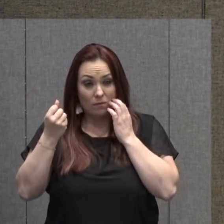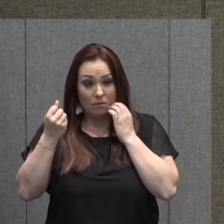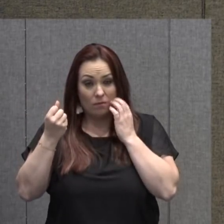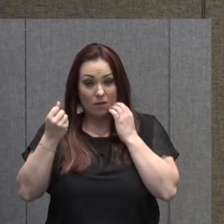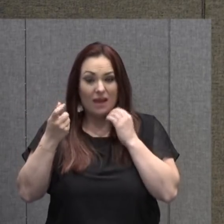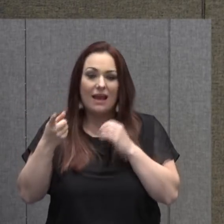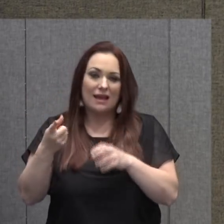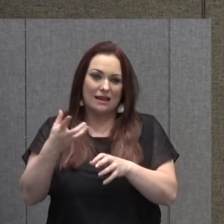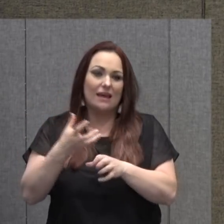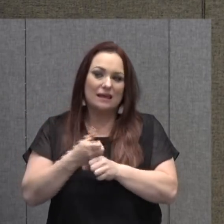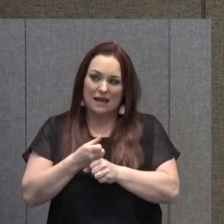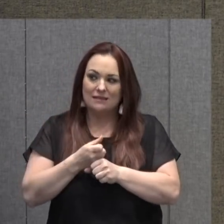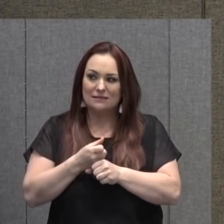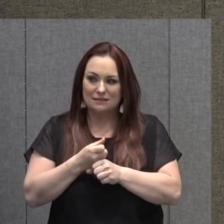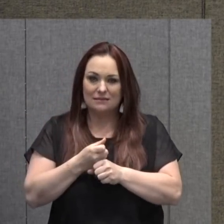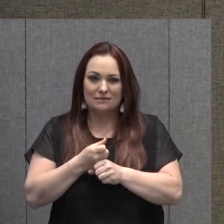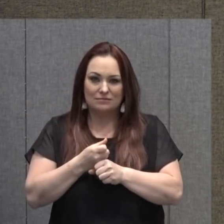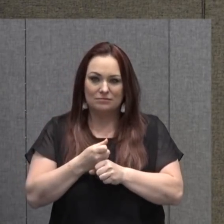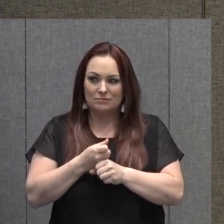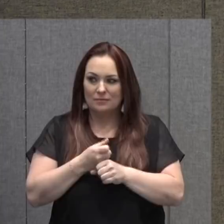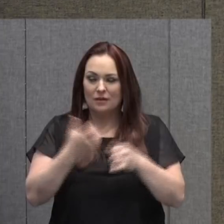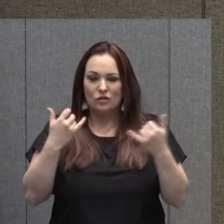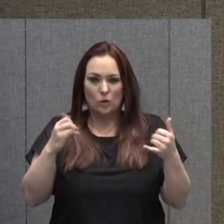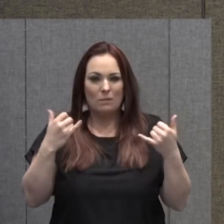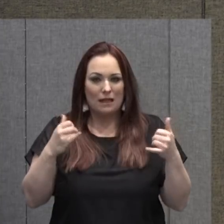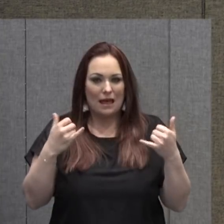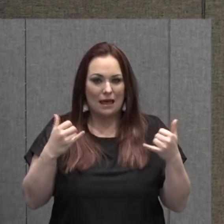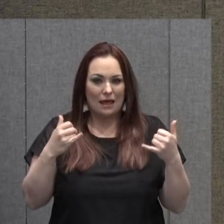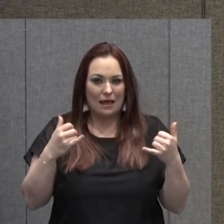and gets to play